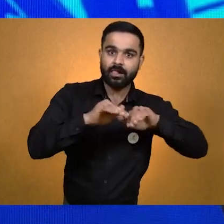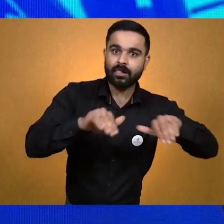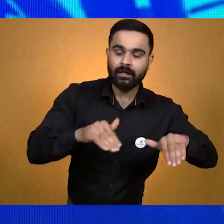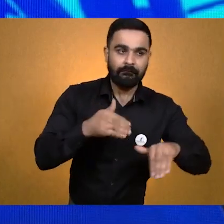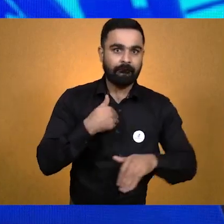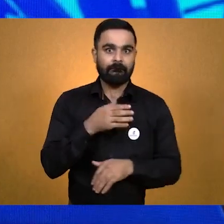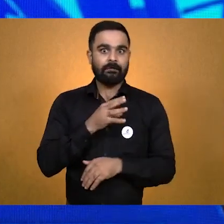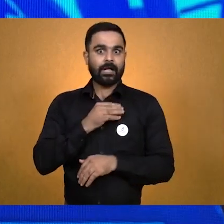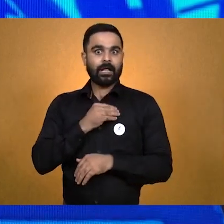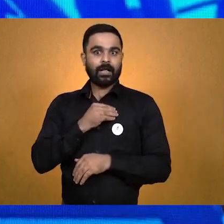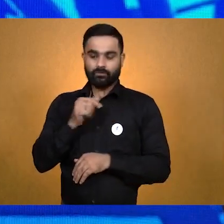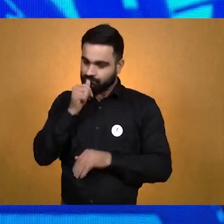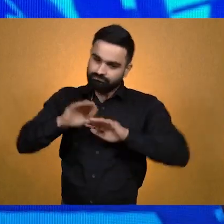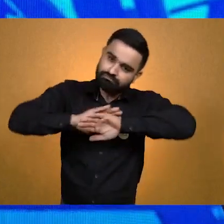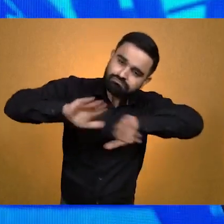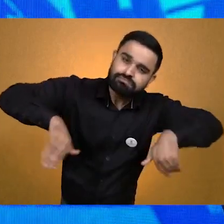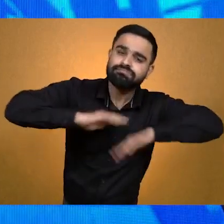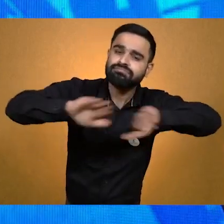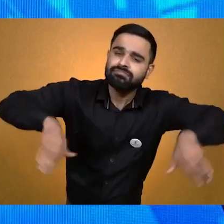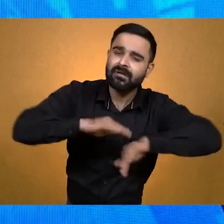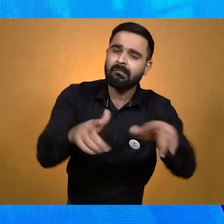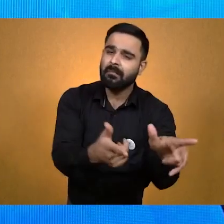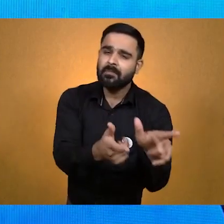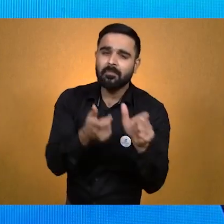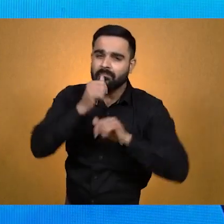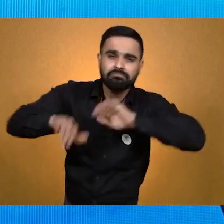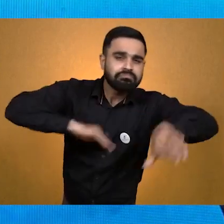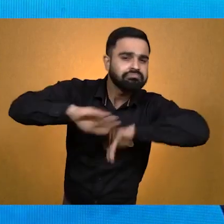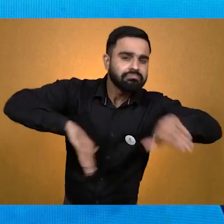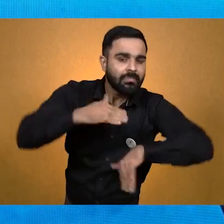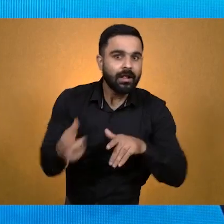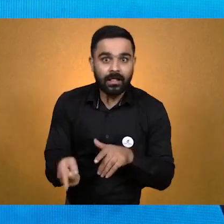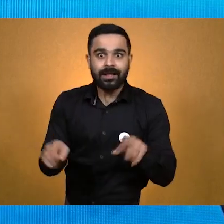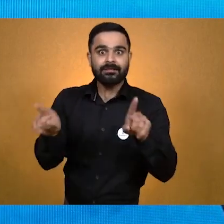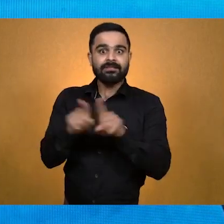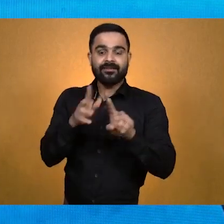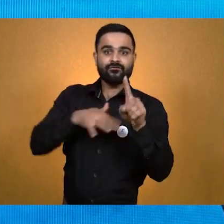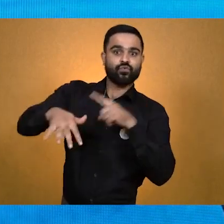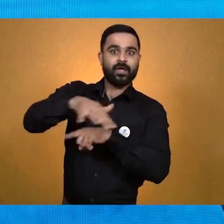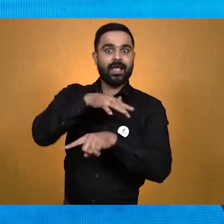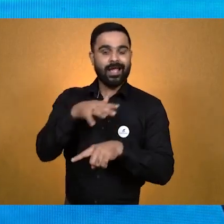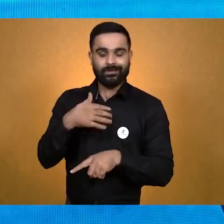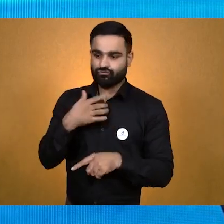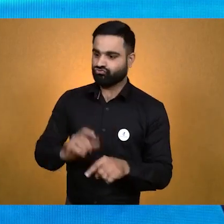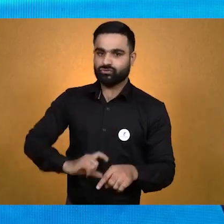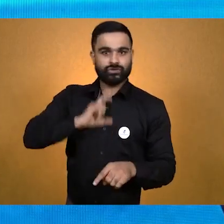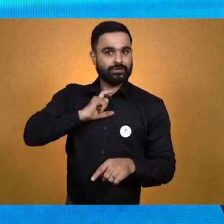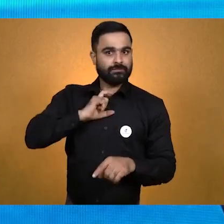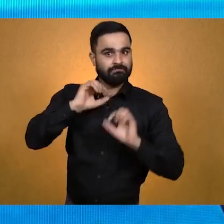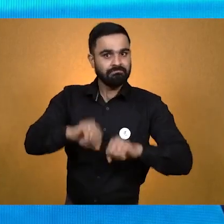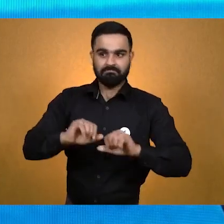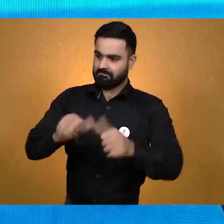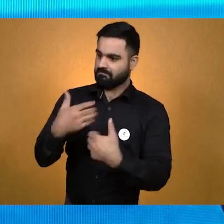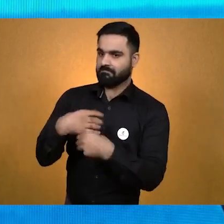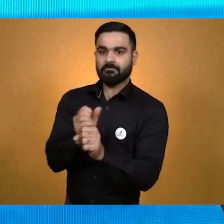were so scared. And today they are diving head first into water. So that is the kind of confidence we are able